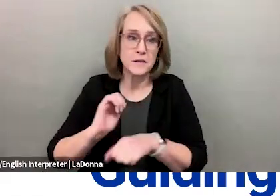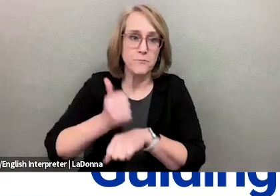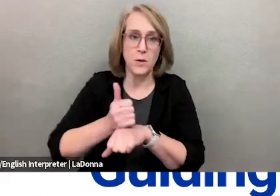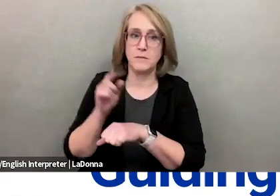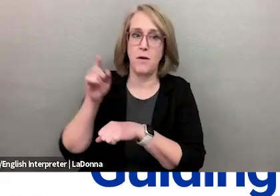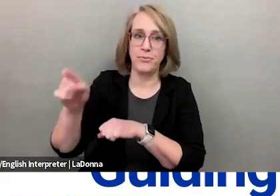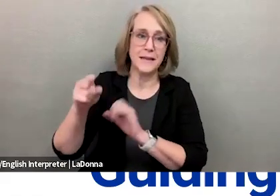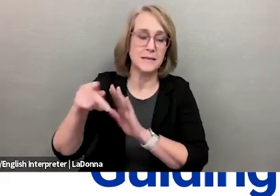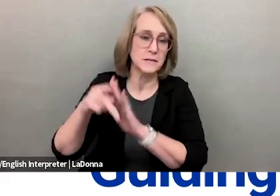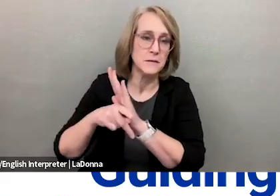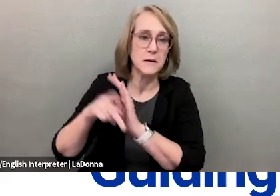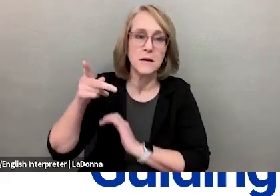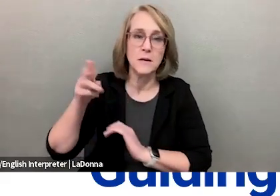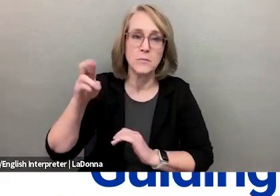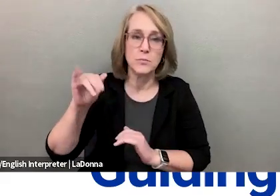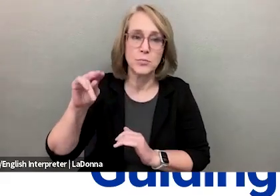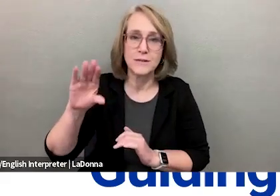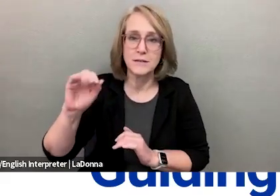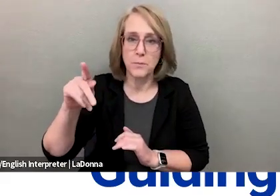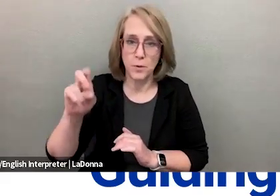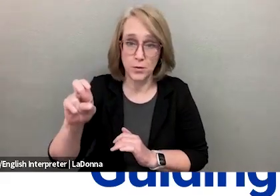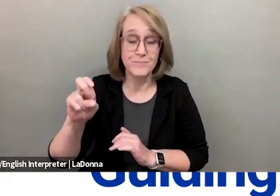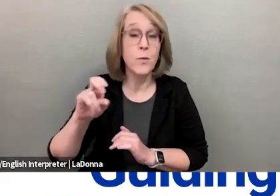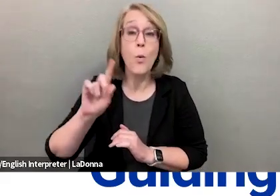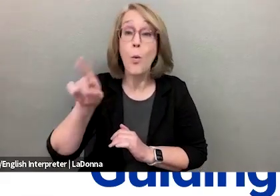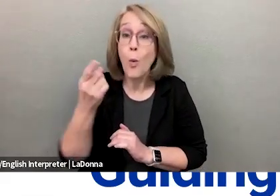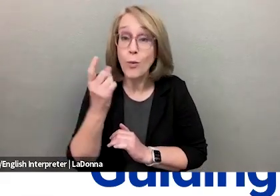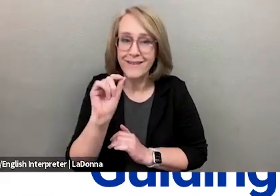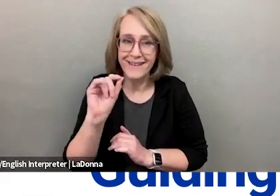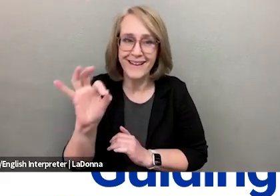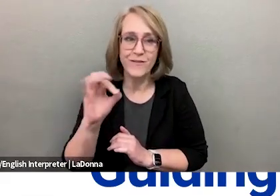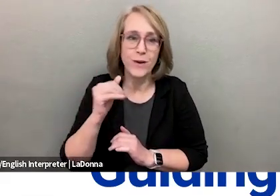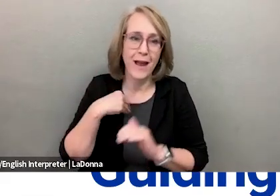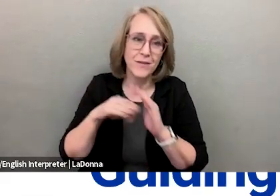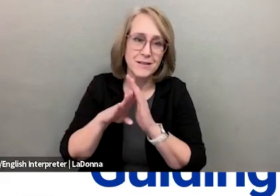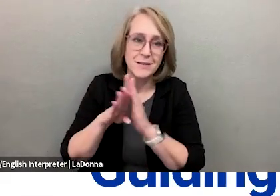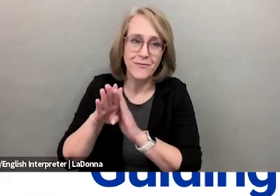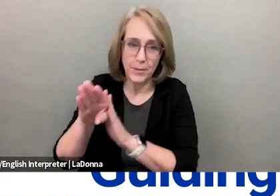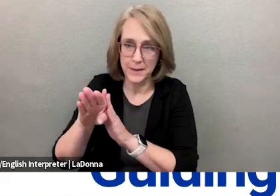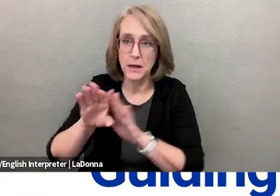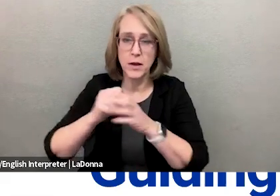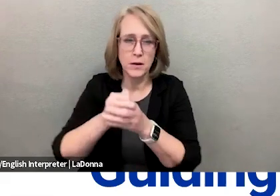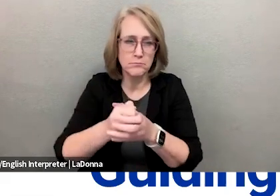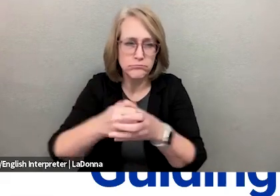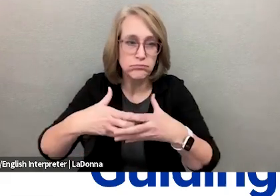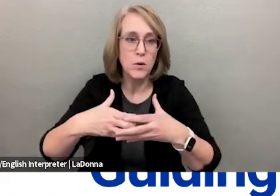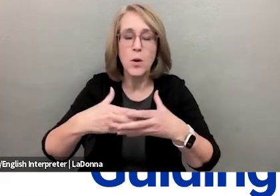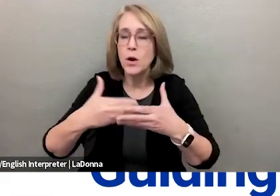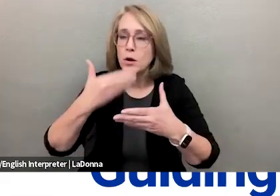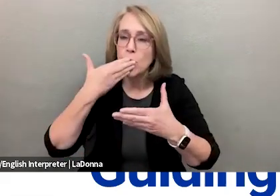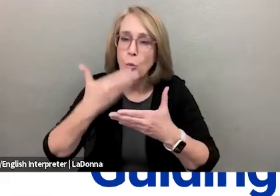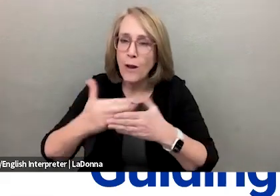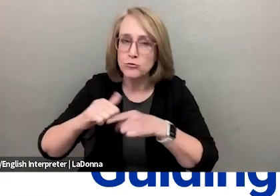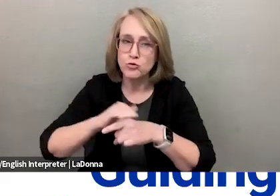that says, only through the development of a robust, well-trained, and well-paid direct care workforce can we ensure